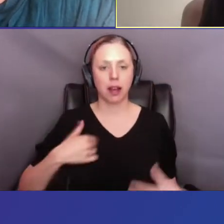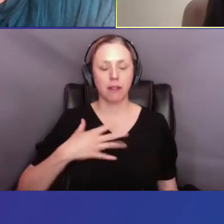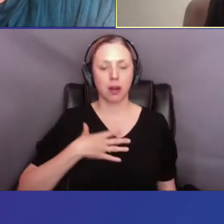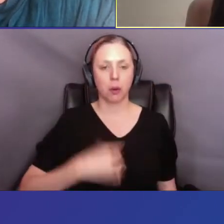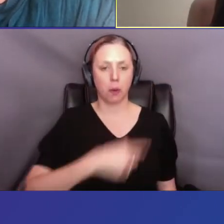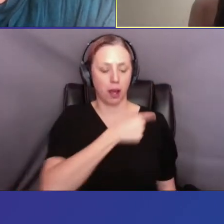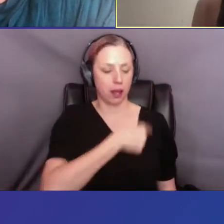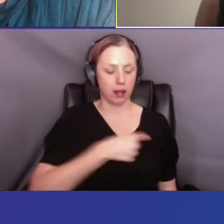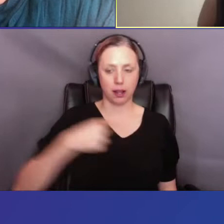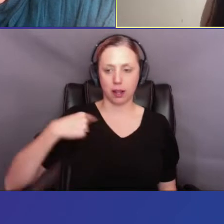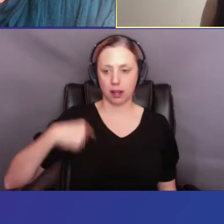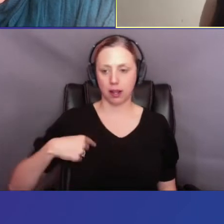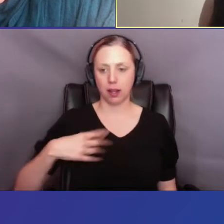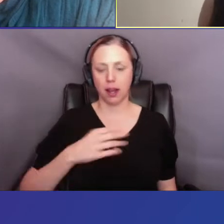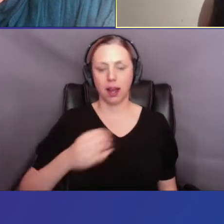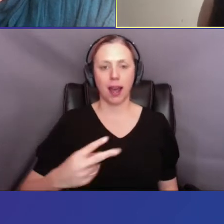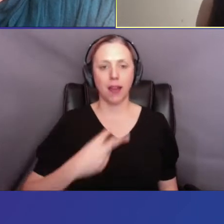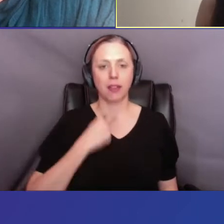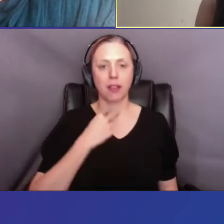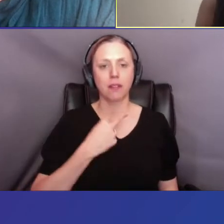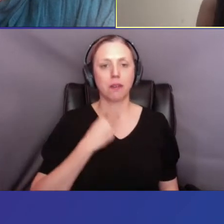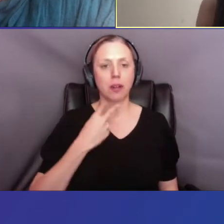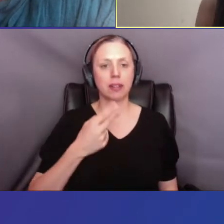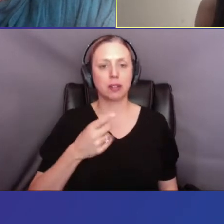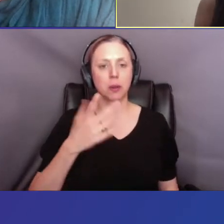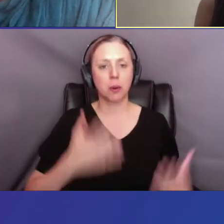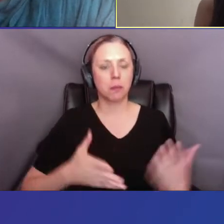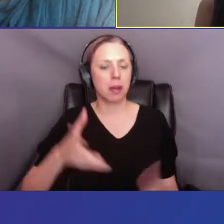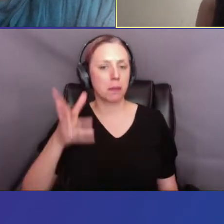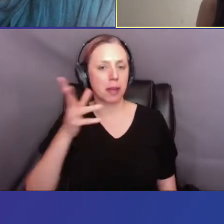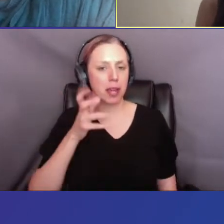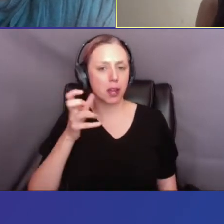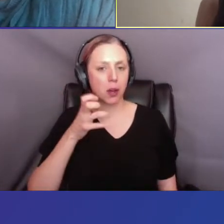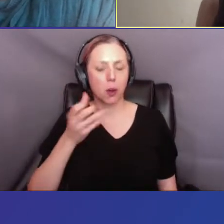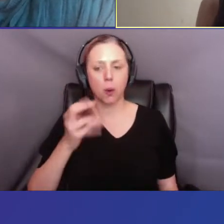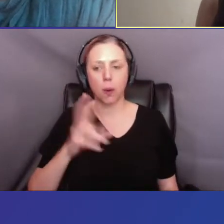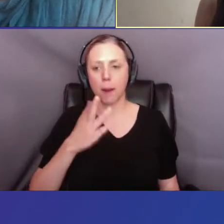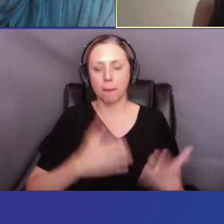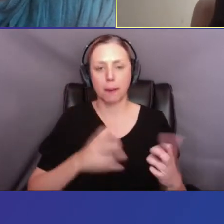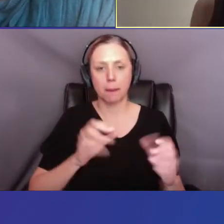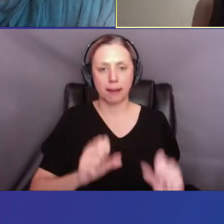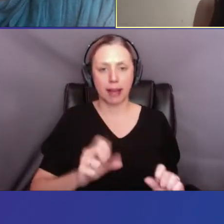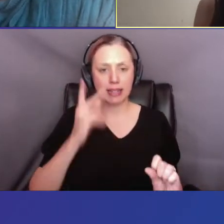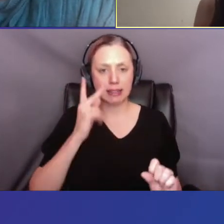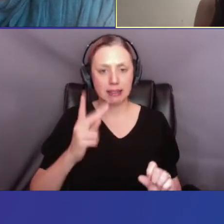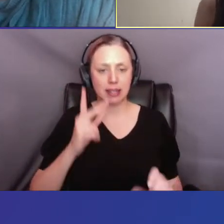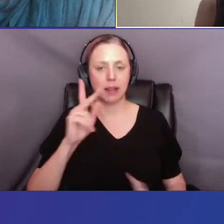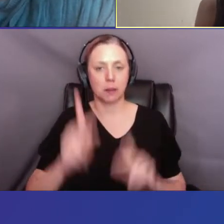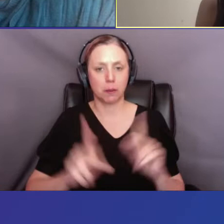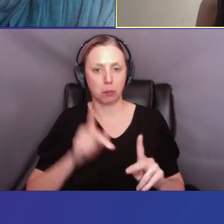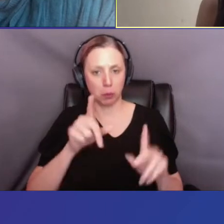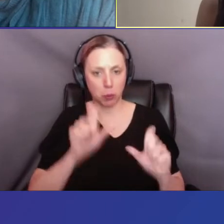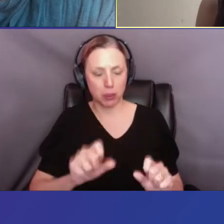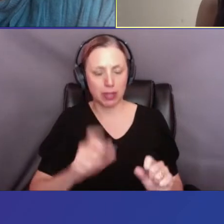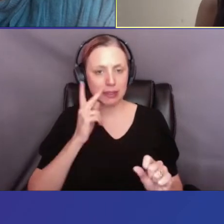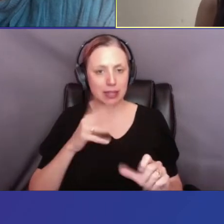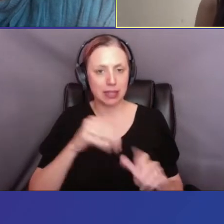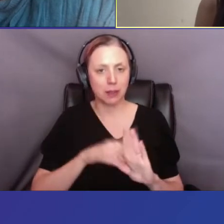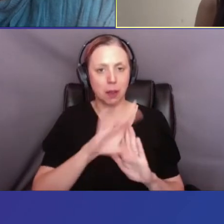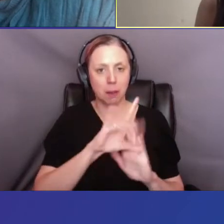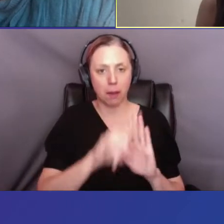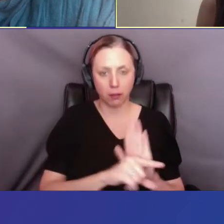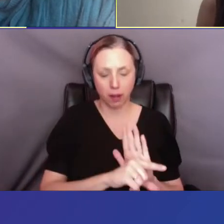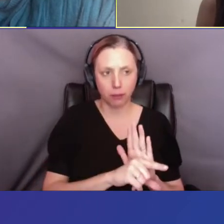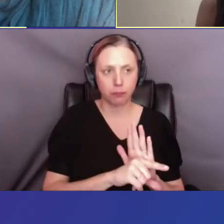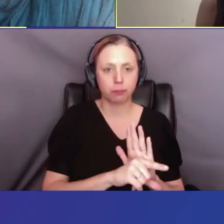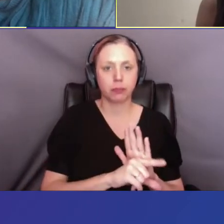the voices you may hear or may see in the people you may see in the background are